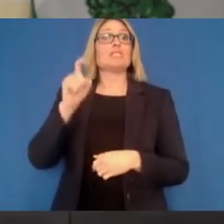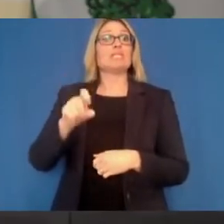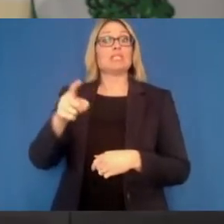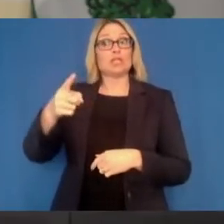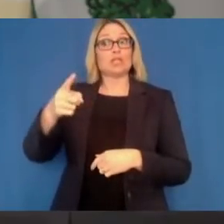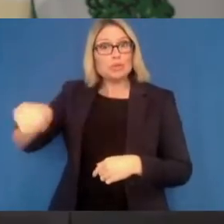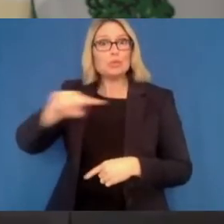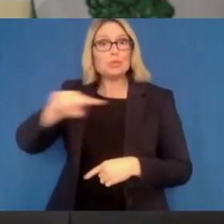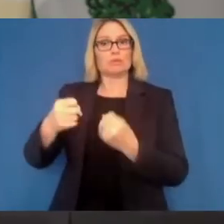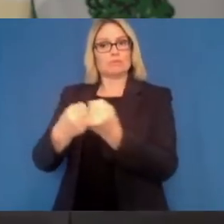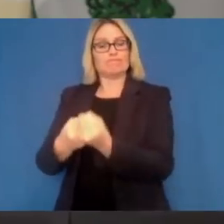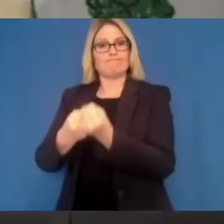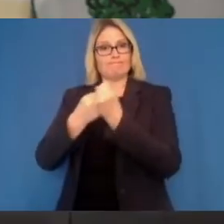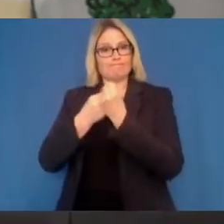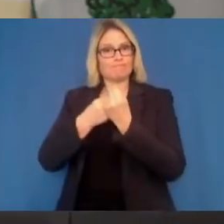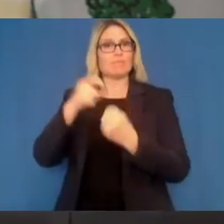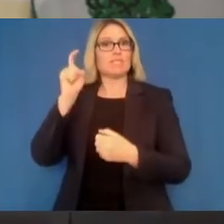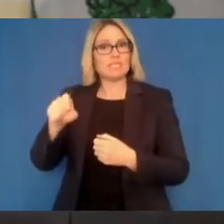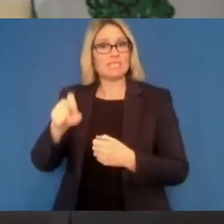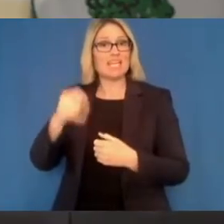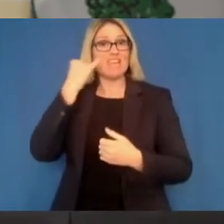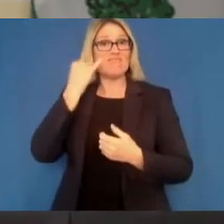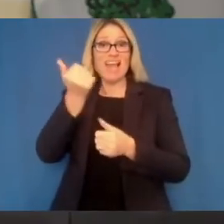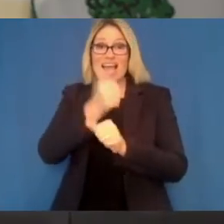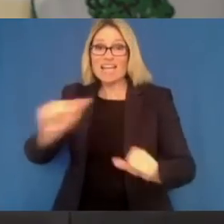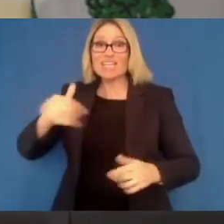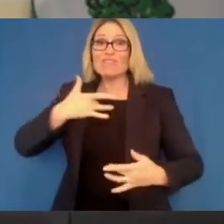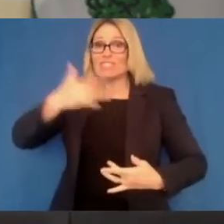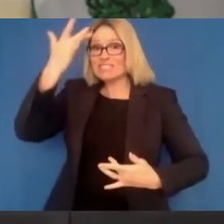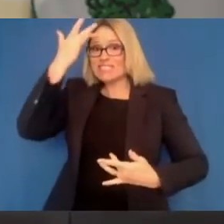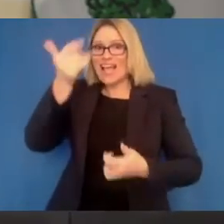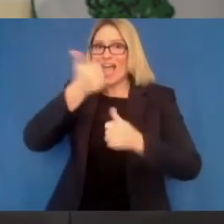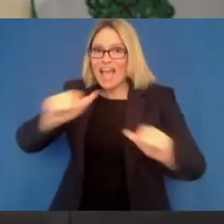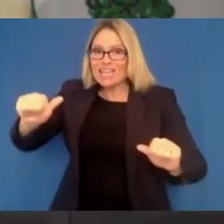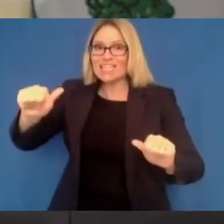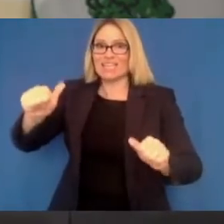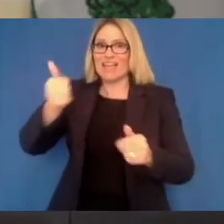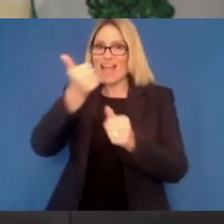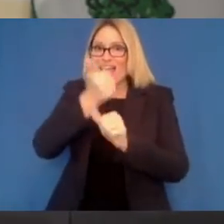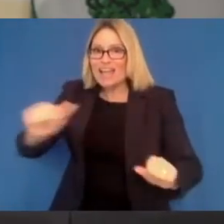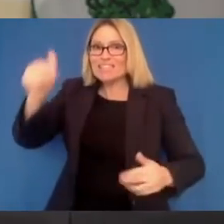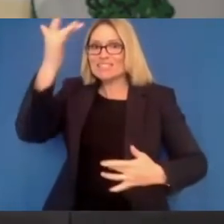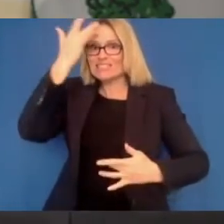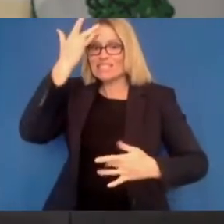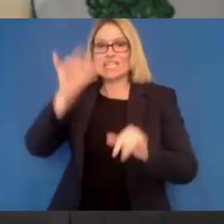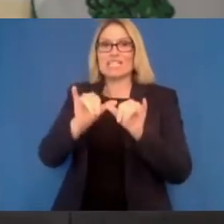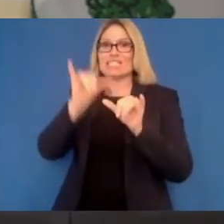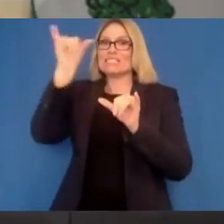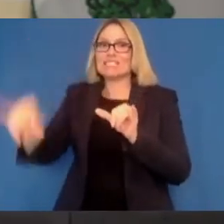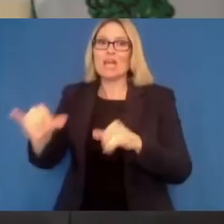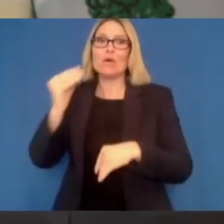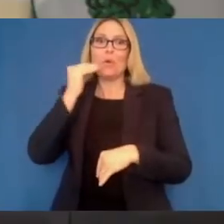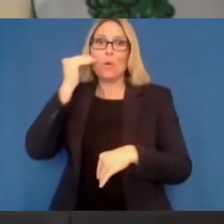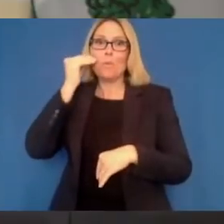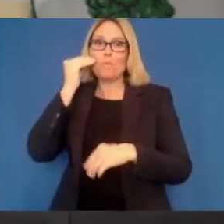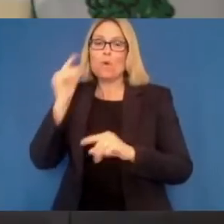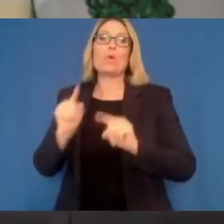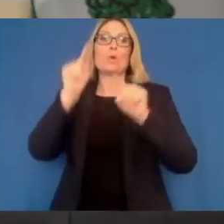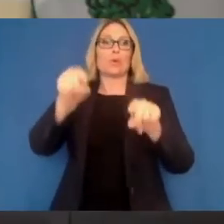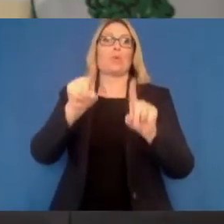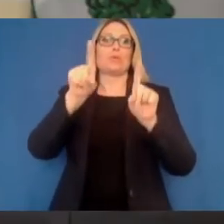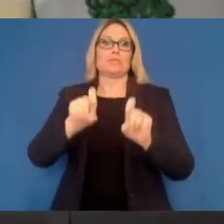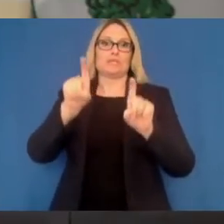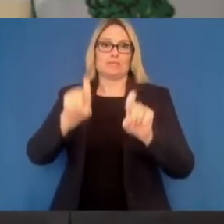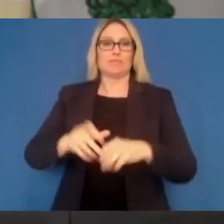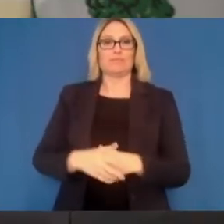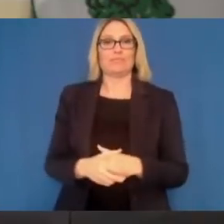and support to this. If you have any symptom, and I mean any symptom, stay home, go get tested. Also